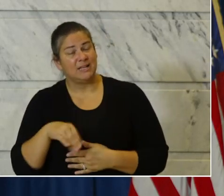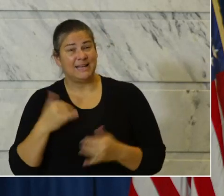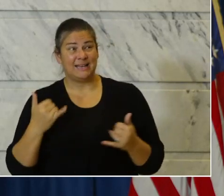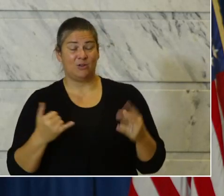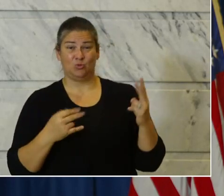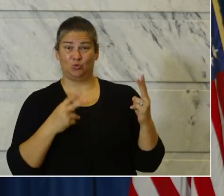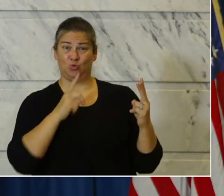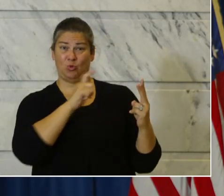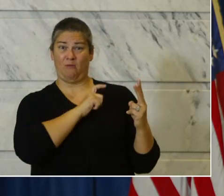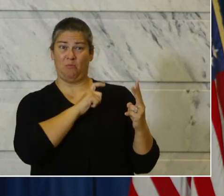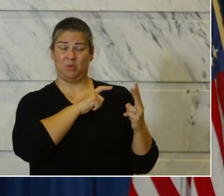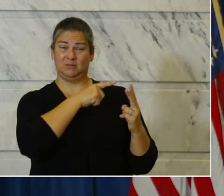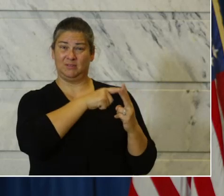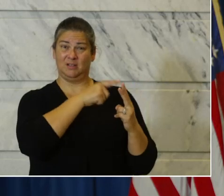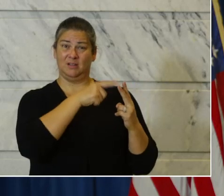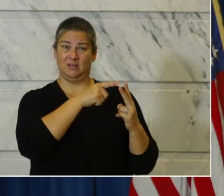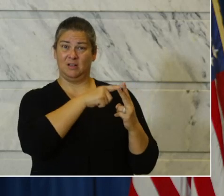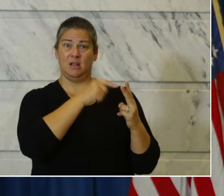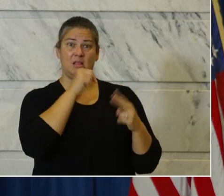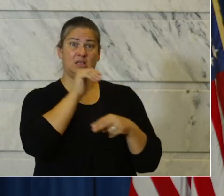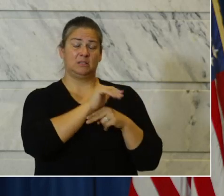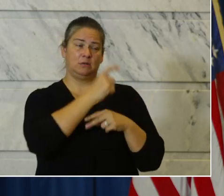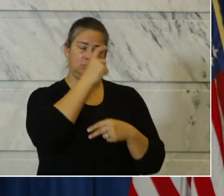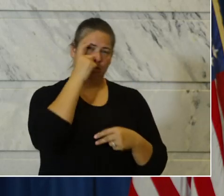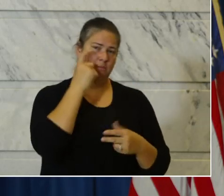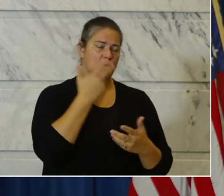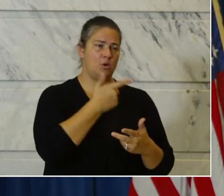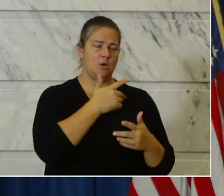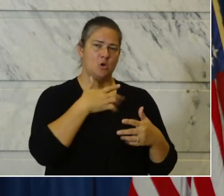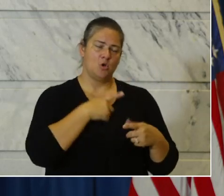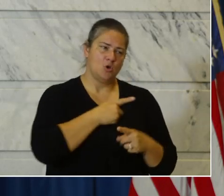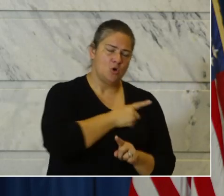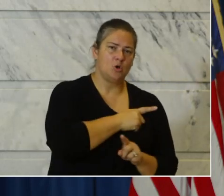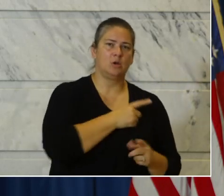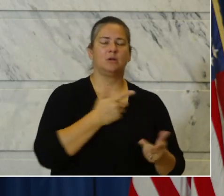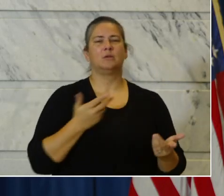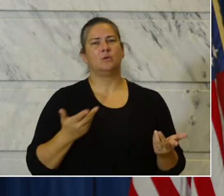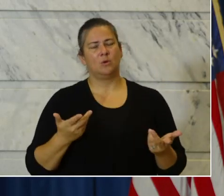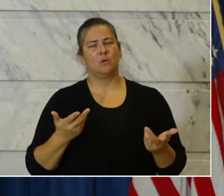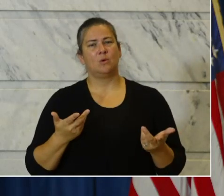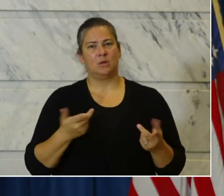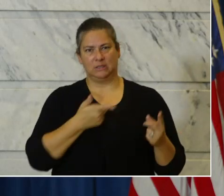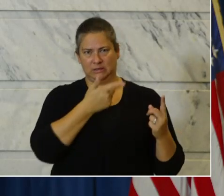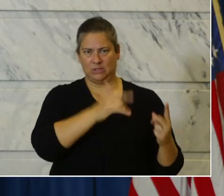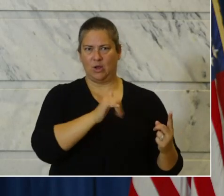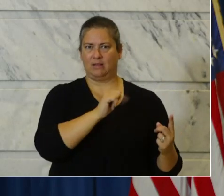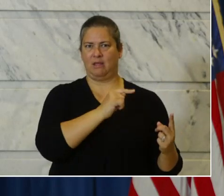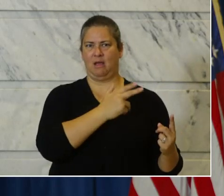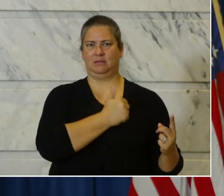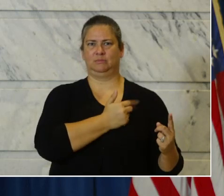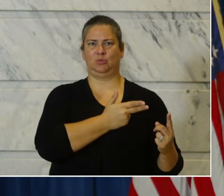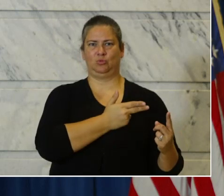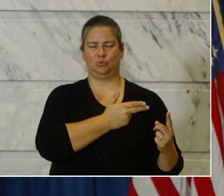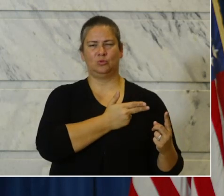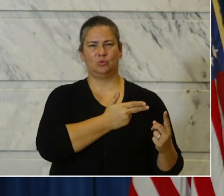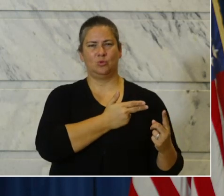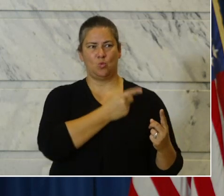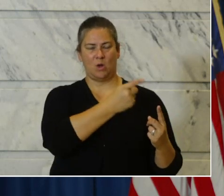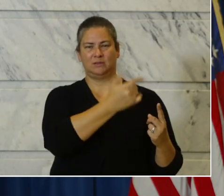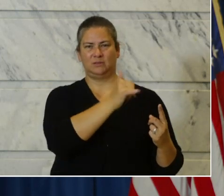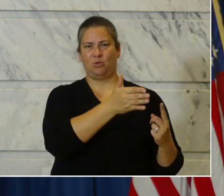that went through trauma last night, and at least one that is still at the hospital. Let's remember our